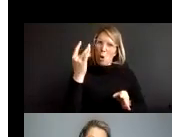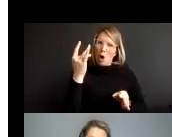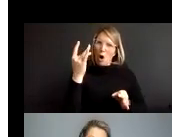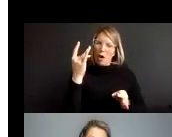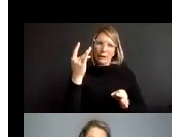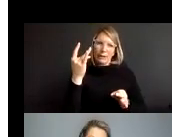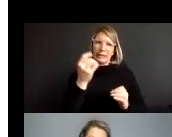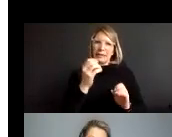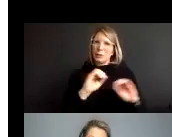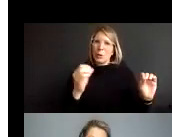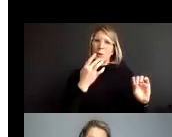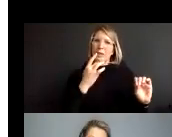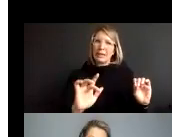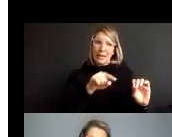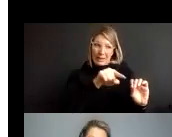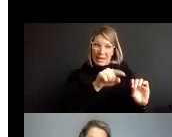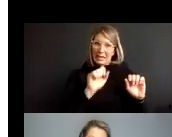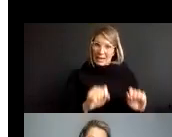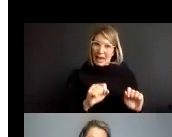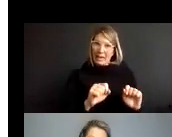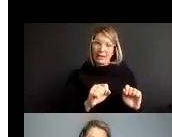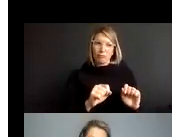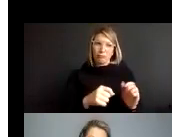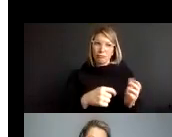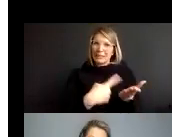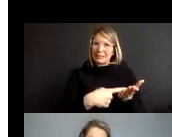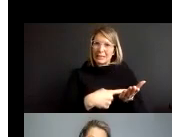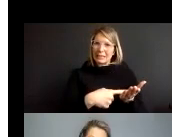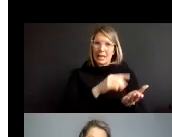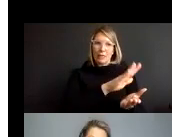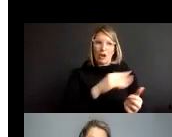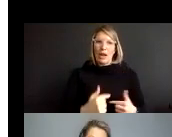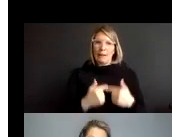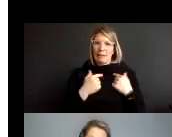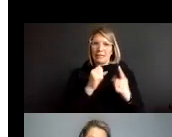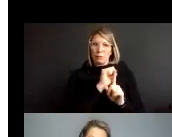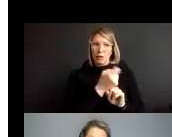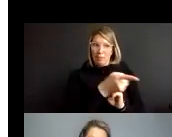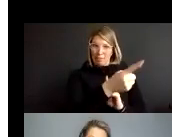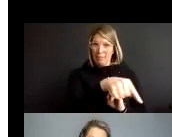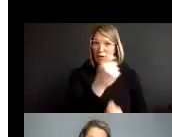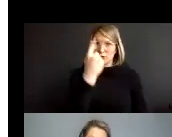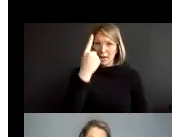communicate to you with support if needed to indicate that they are talking about their living situation and the risks around that?